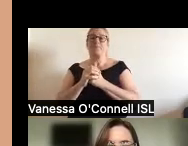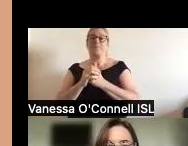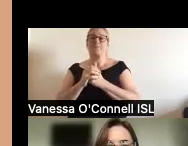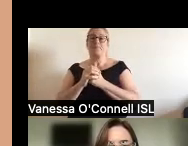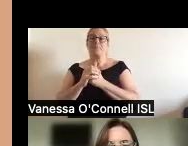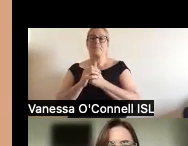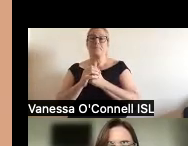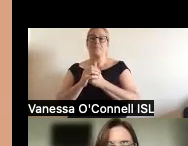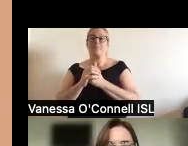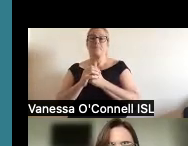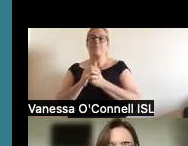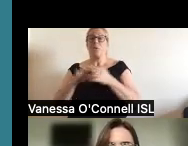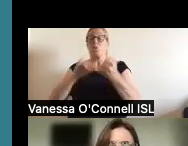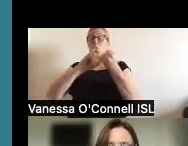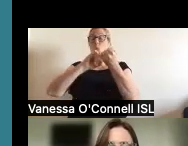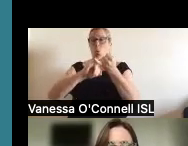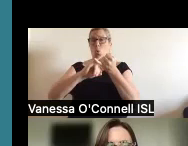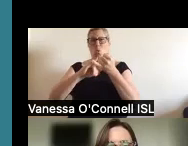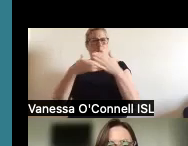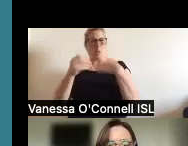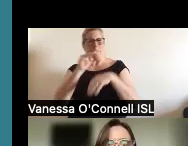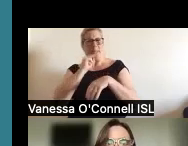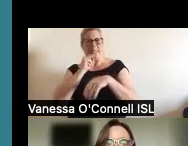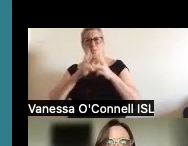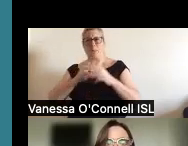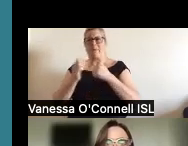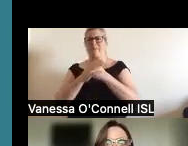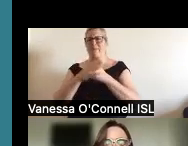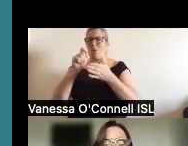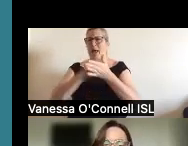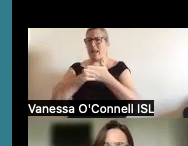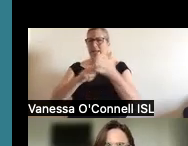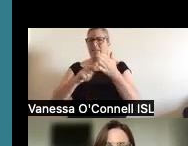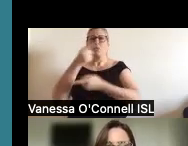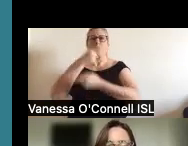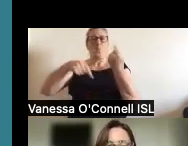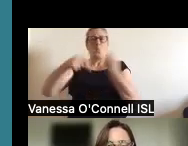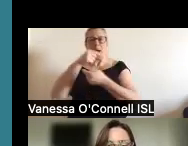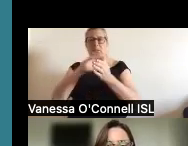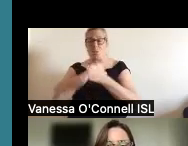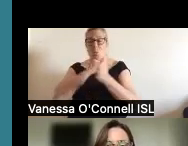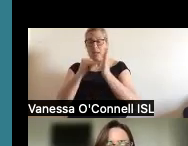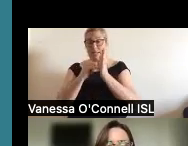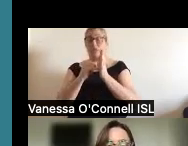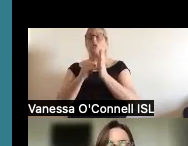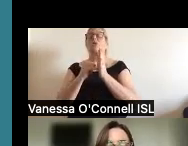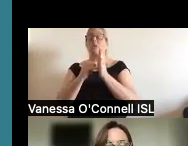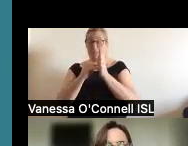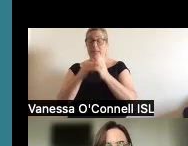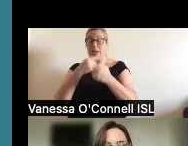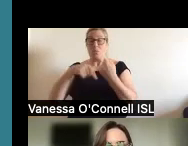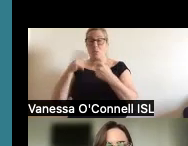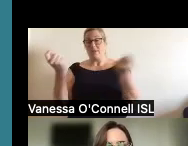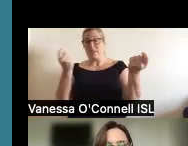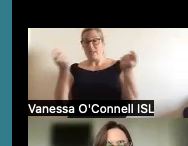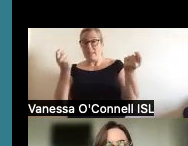So who and what is Women for Election? We are an organisation and we facilitate bespoke